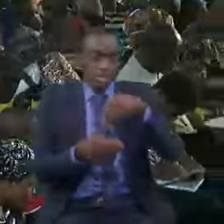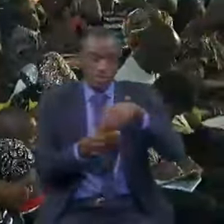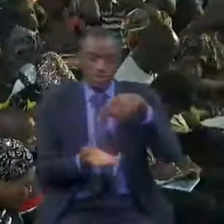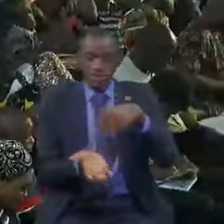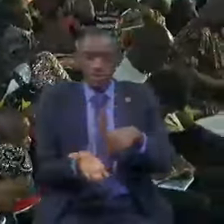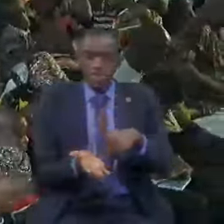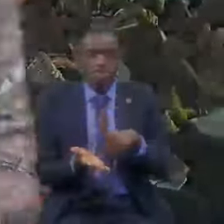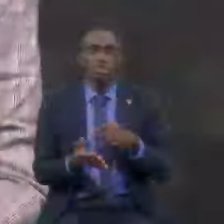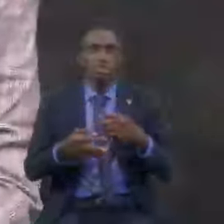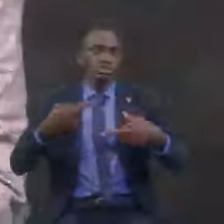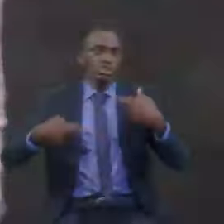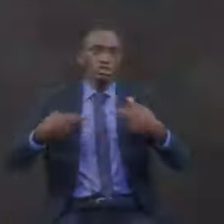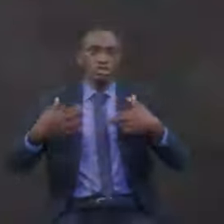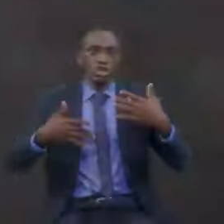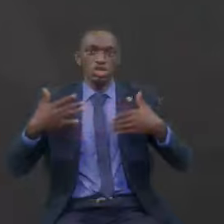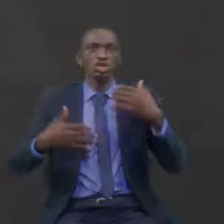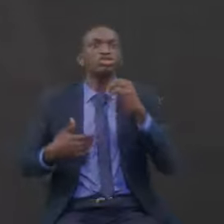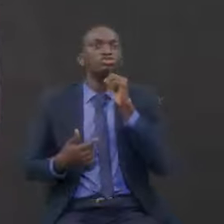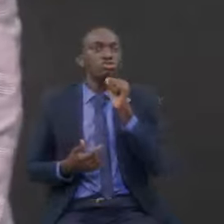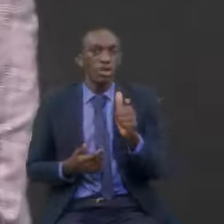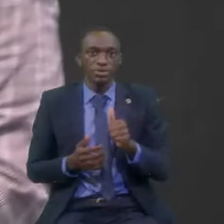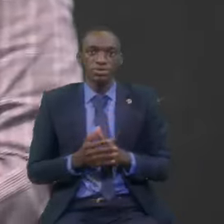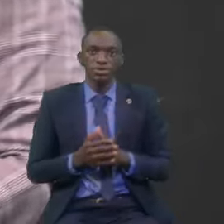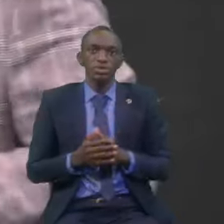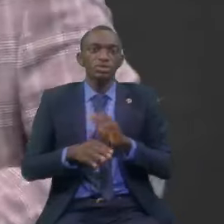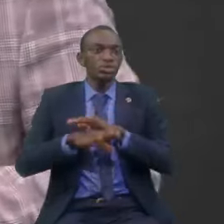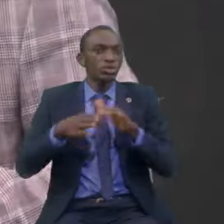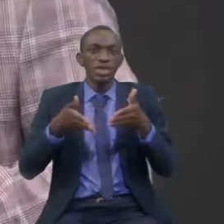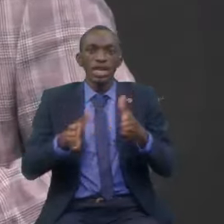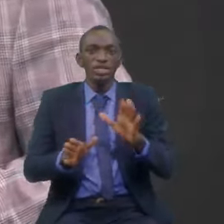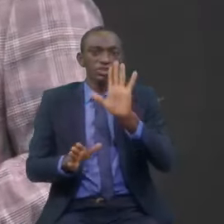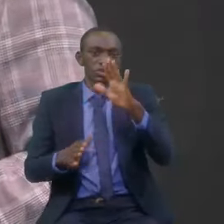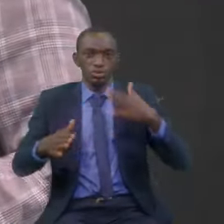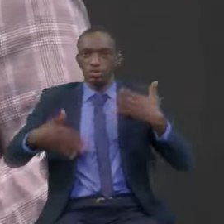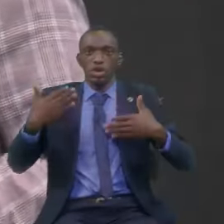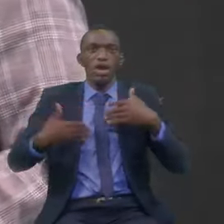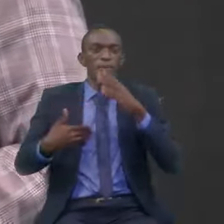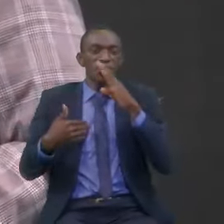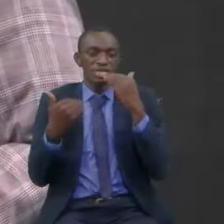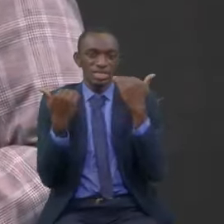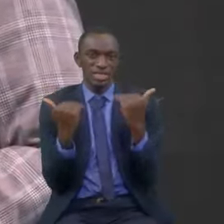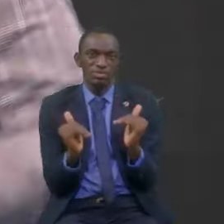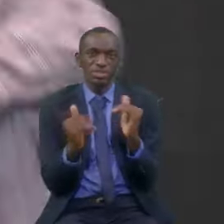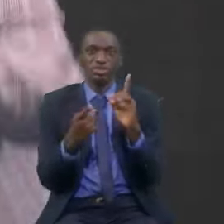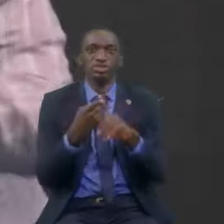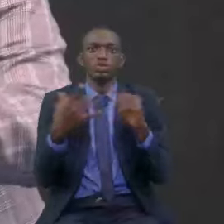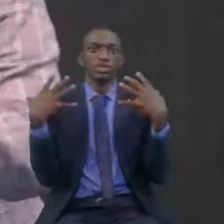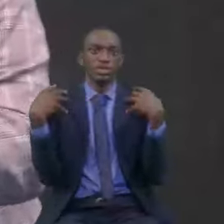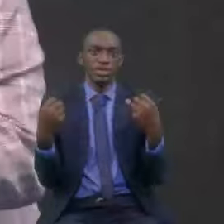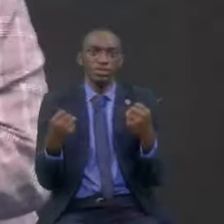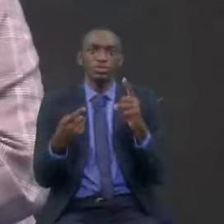not. Don't let your joy be limited to the healing, to the deliverance, to